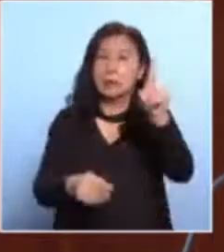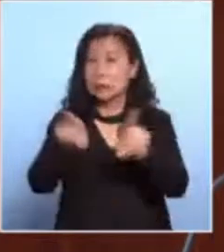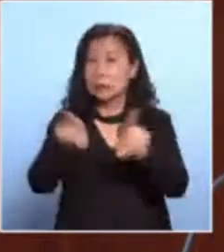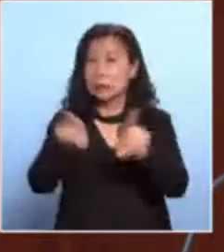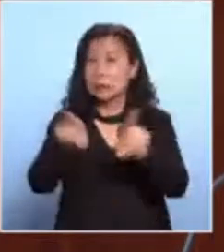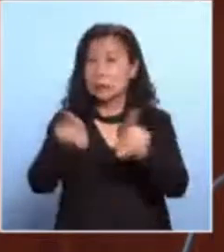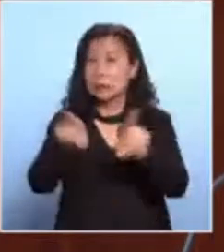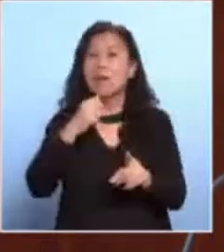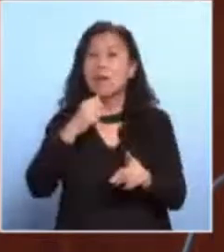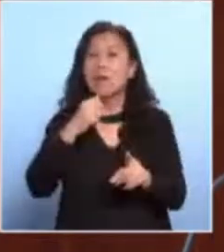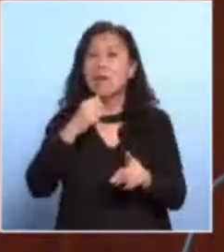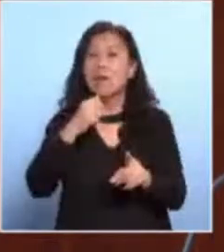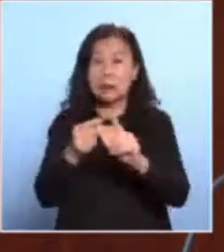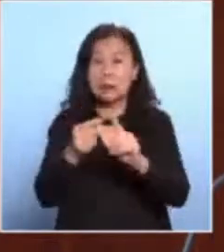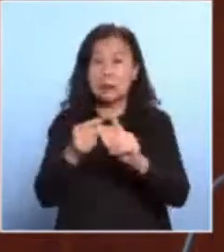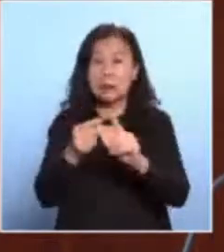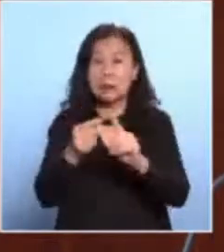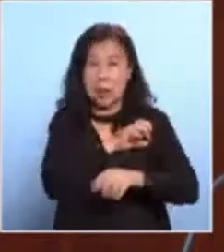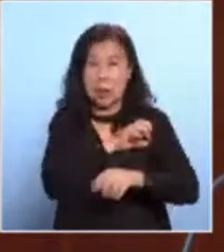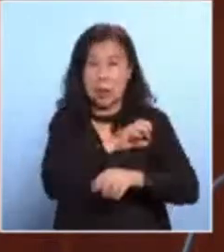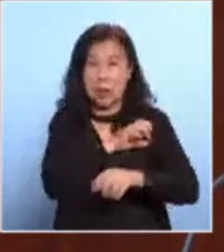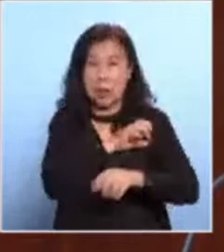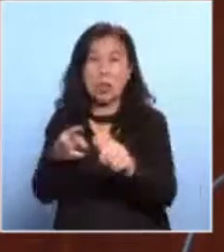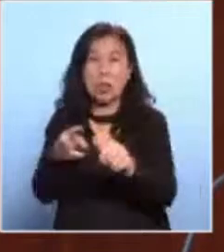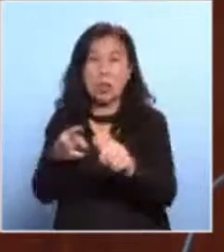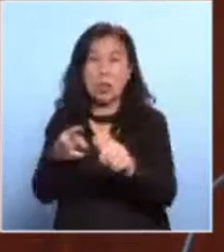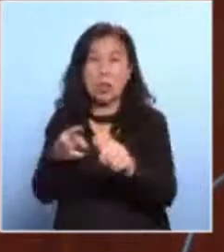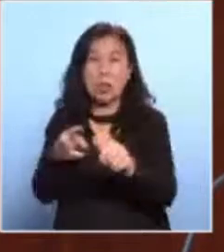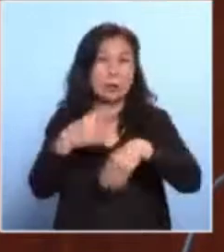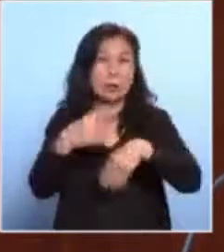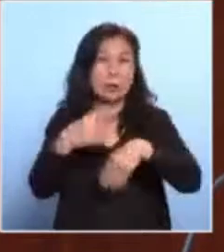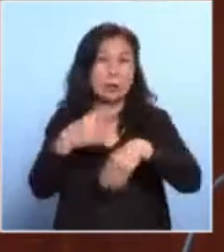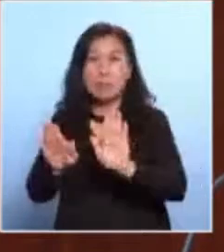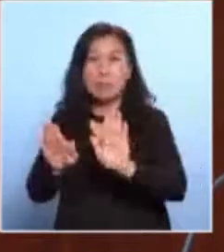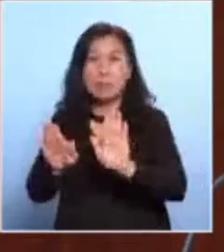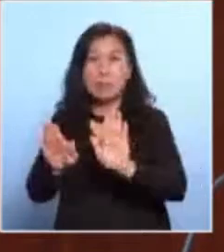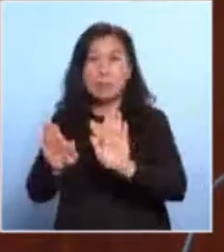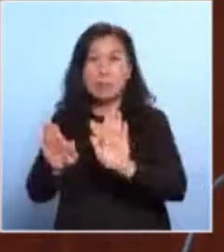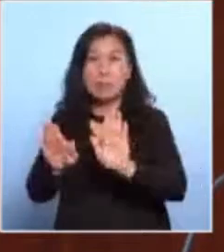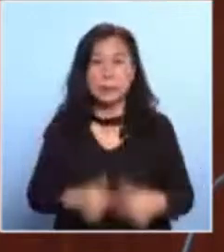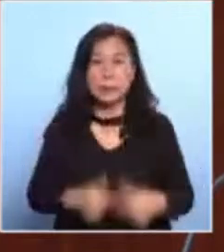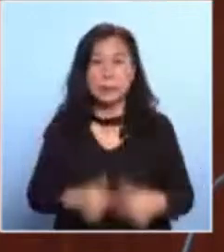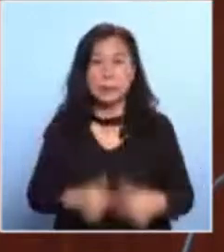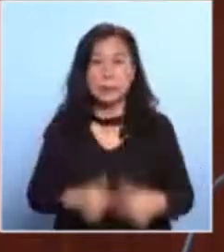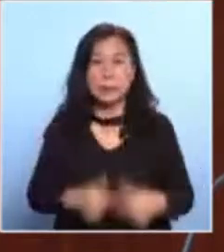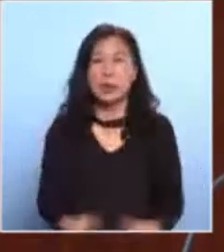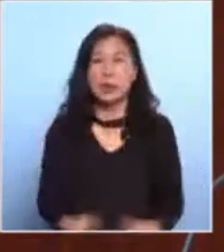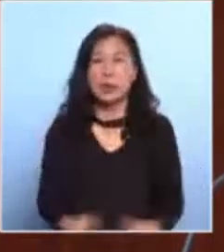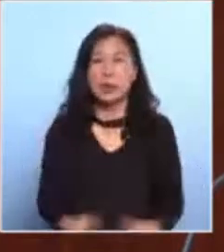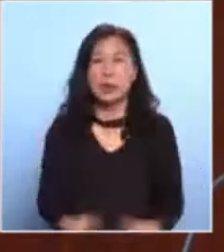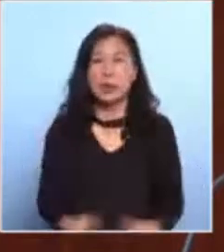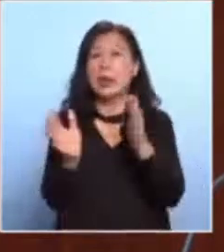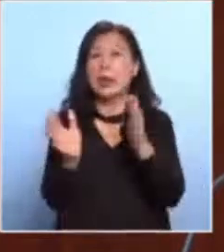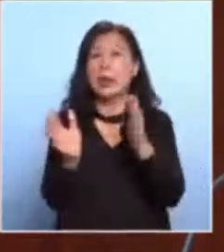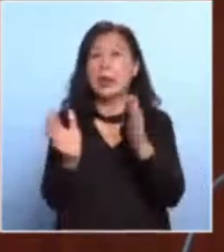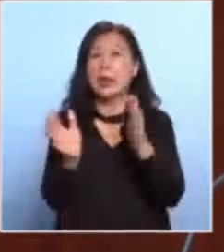Service Voucher Scheme for the elderly to provide residential and day respite services when